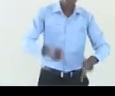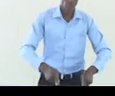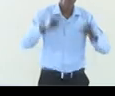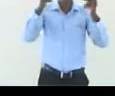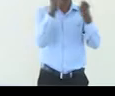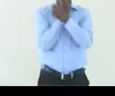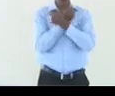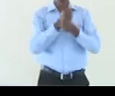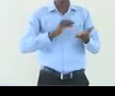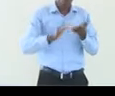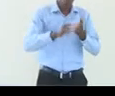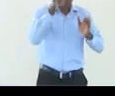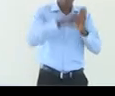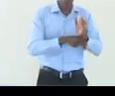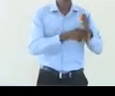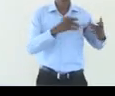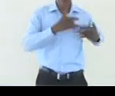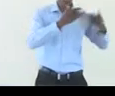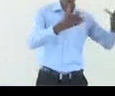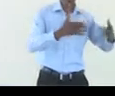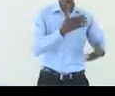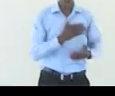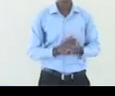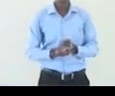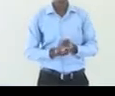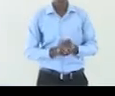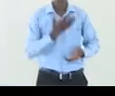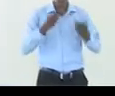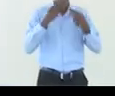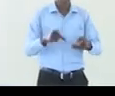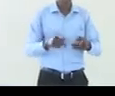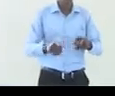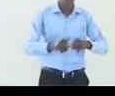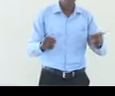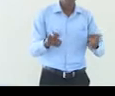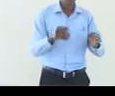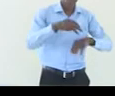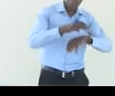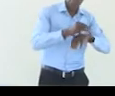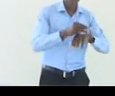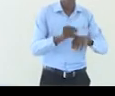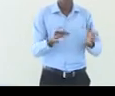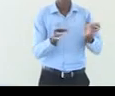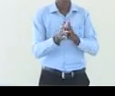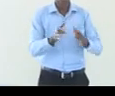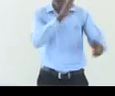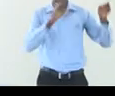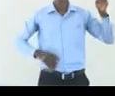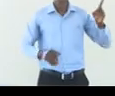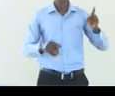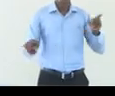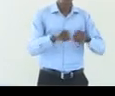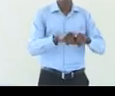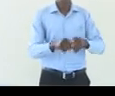and forgiveness and compassion and harmony and unity and peace. But the message of Jesus Christ also challenges those guilty